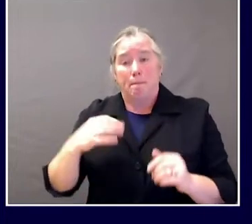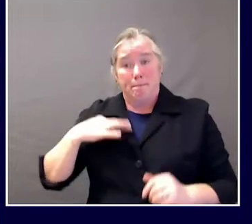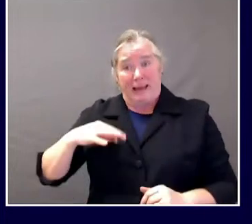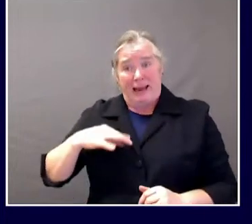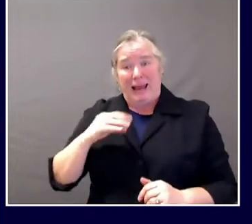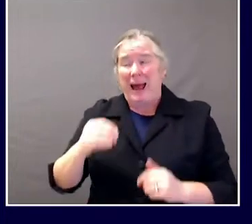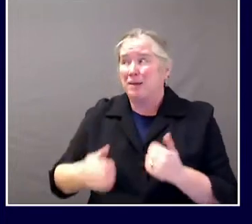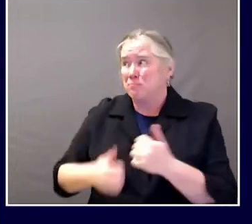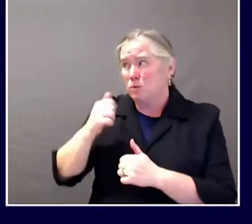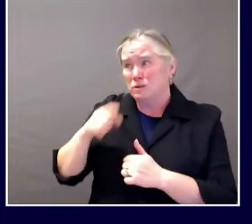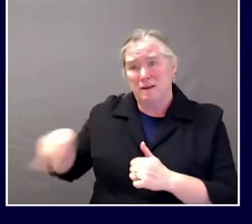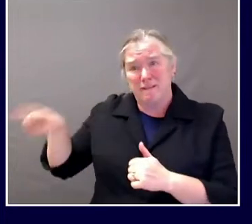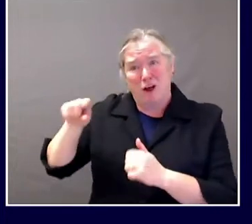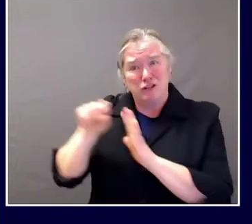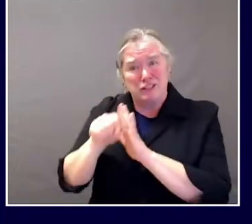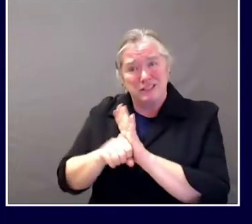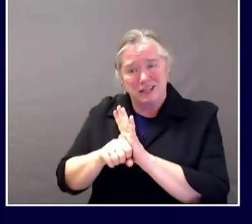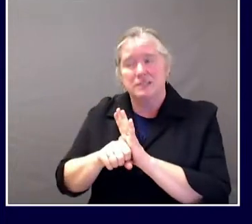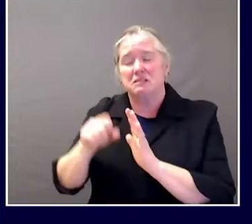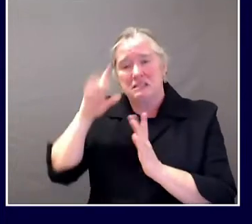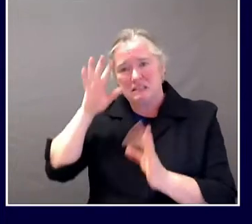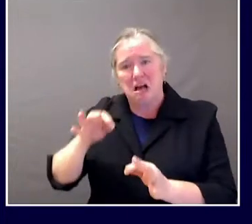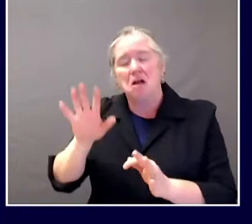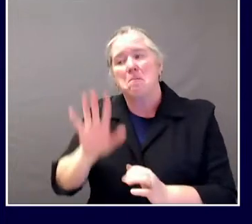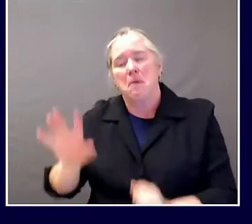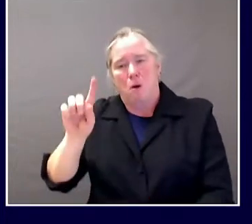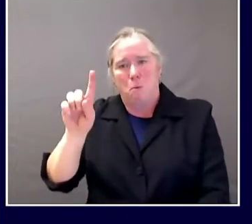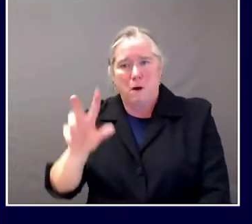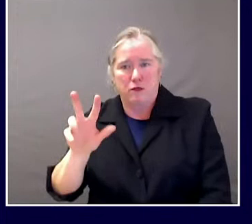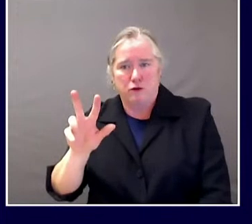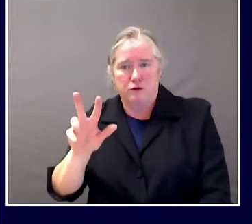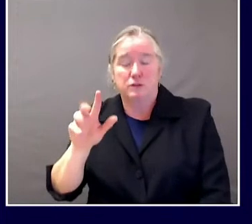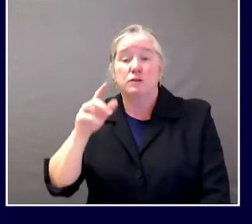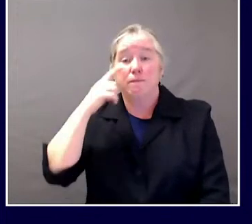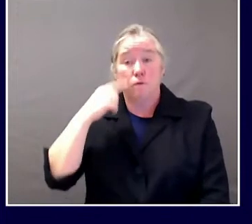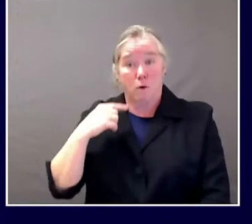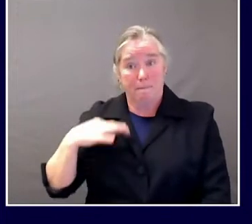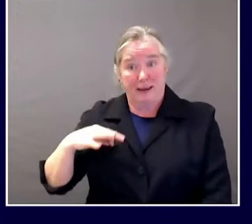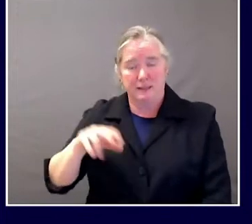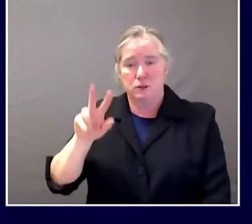to allocate about a third, in our case,